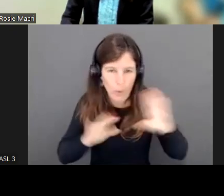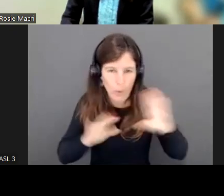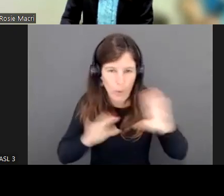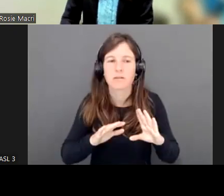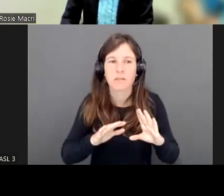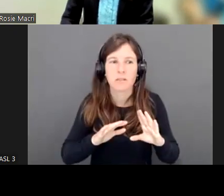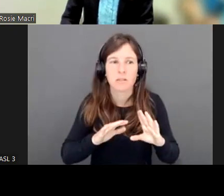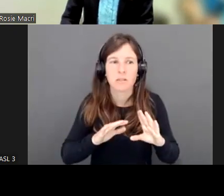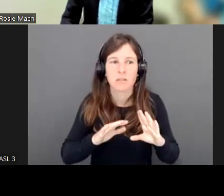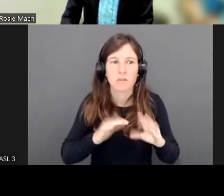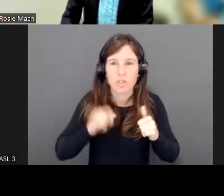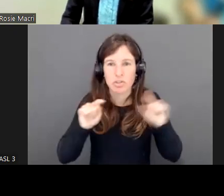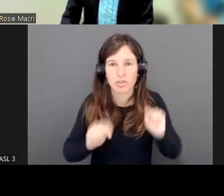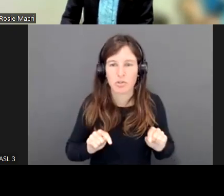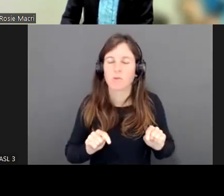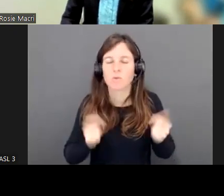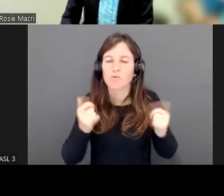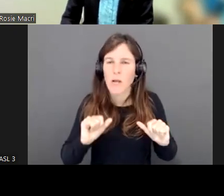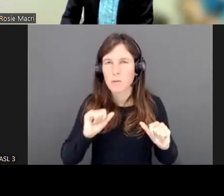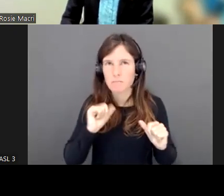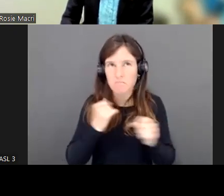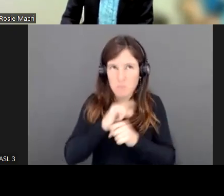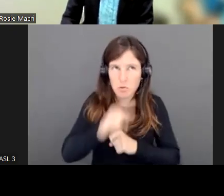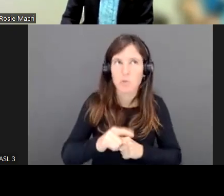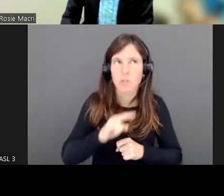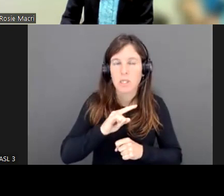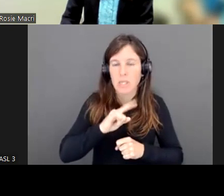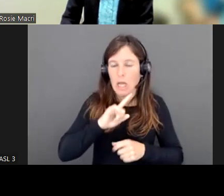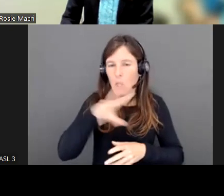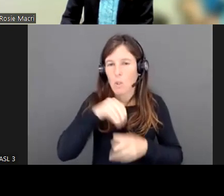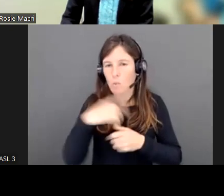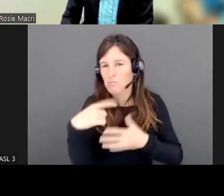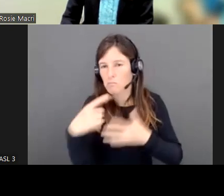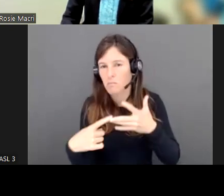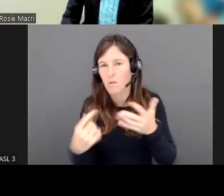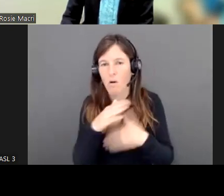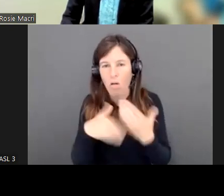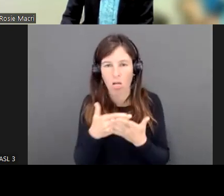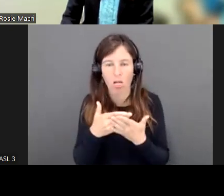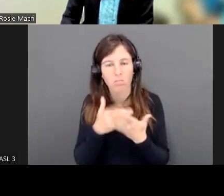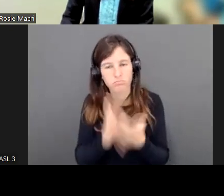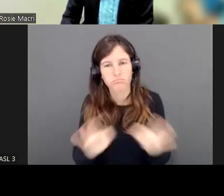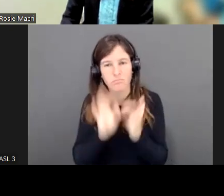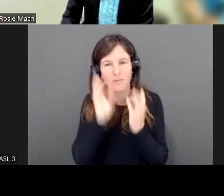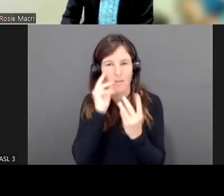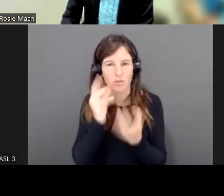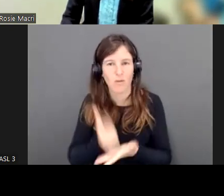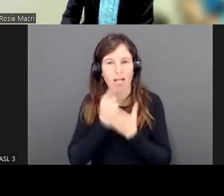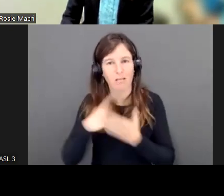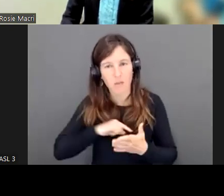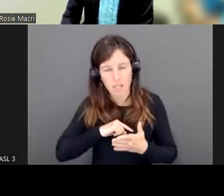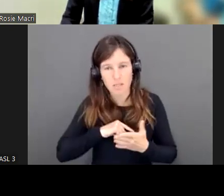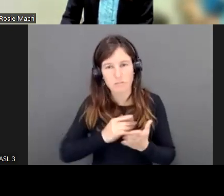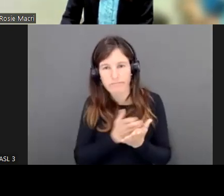what should we be considering? What questions could we be asking in order to unpack this case a bit further? That helps us lead to